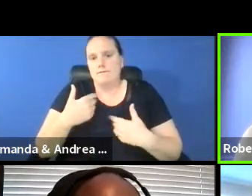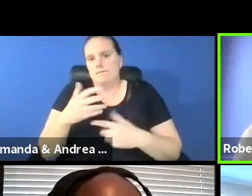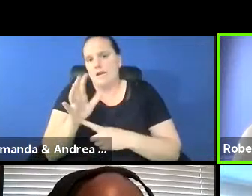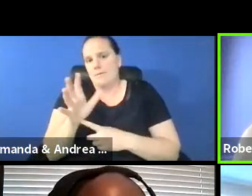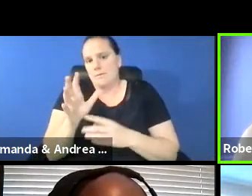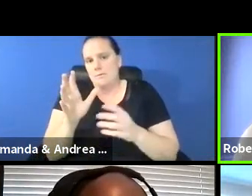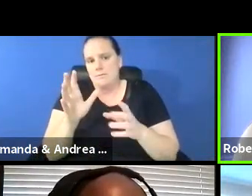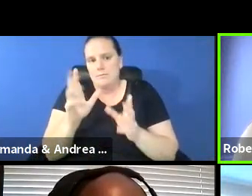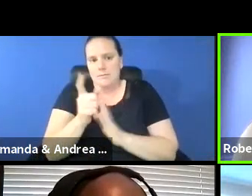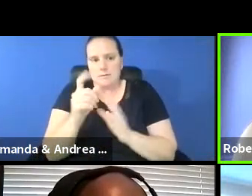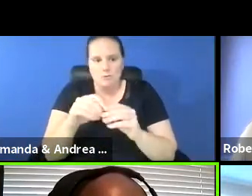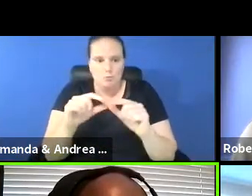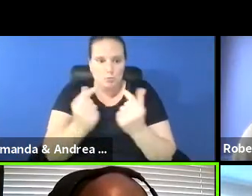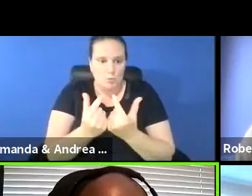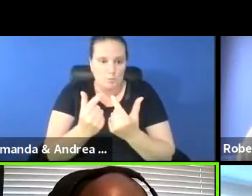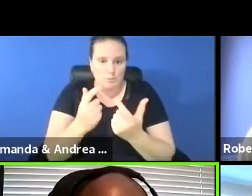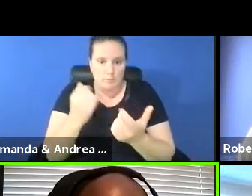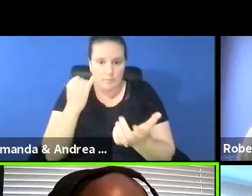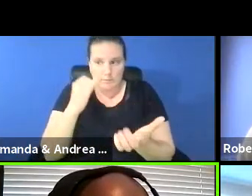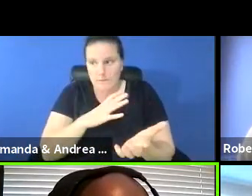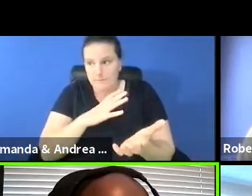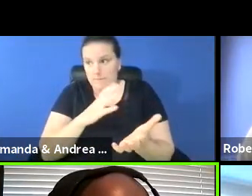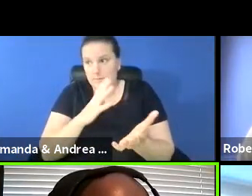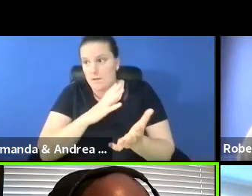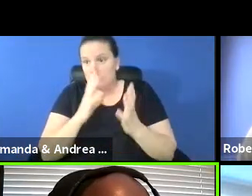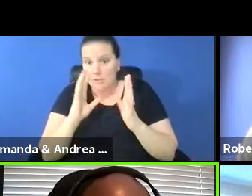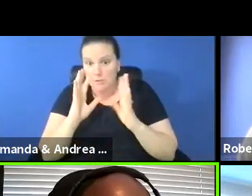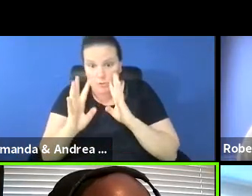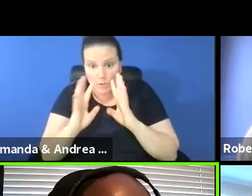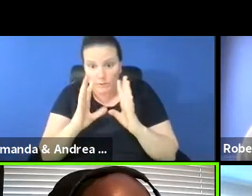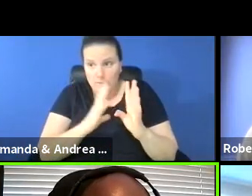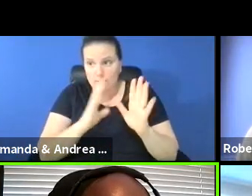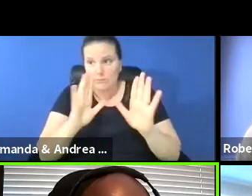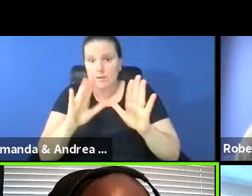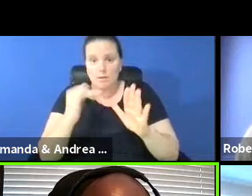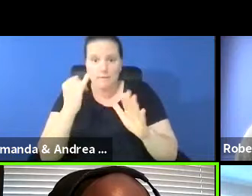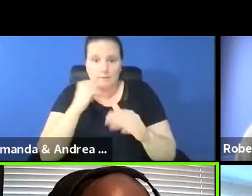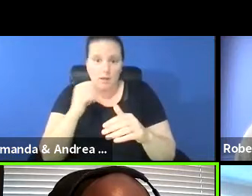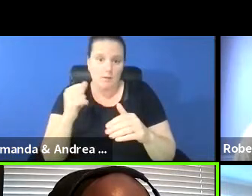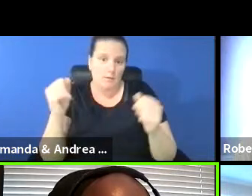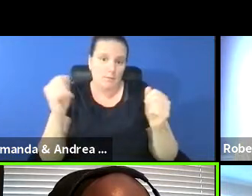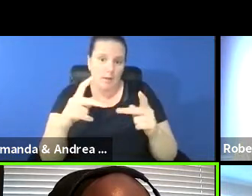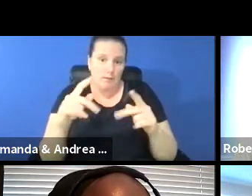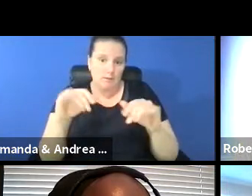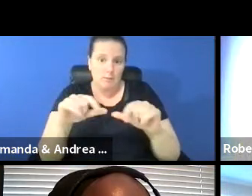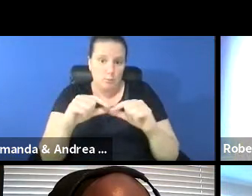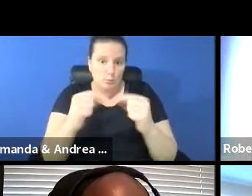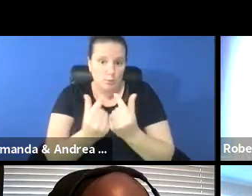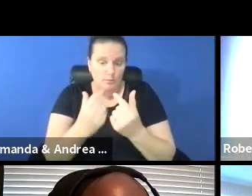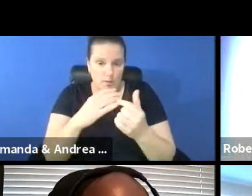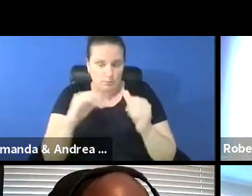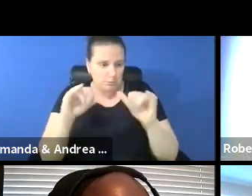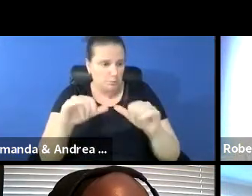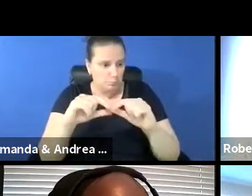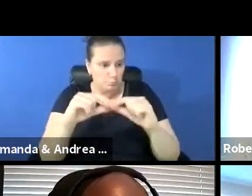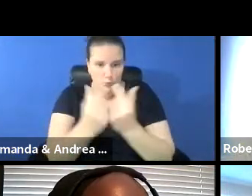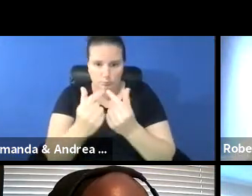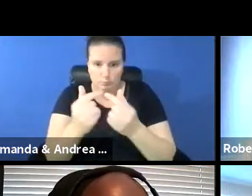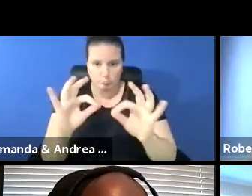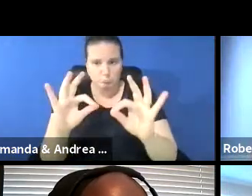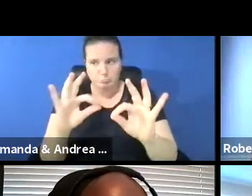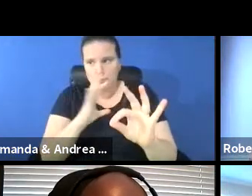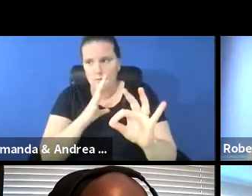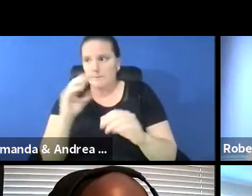else. Okay? Right. Are you able to send us back to the same groups, Brent? I am. Yep. Okay, great. Thanks.